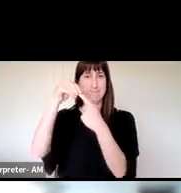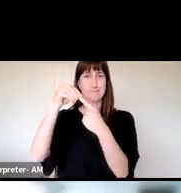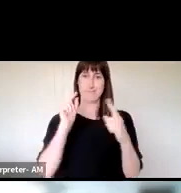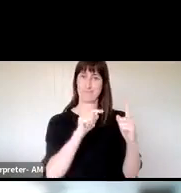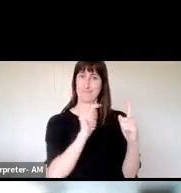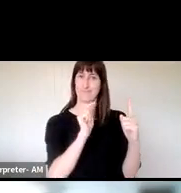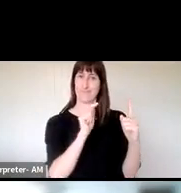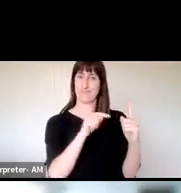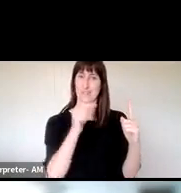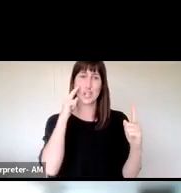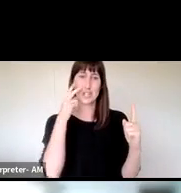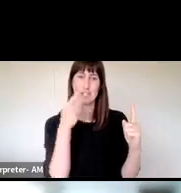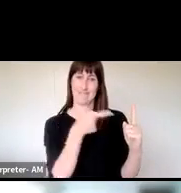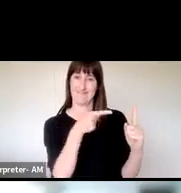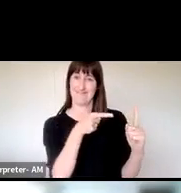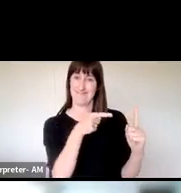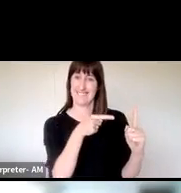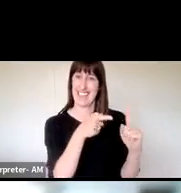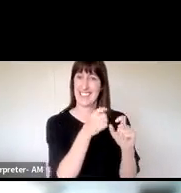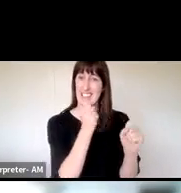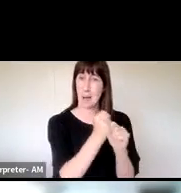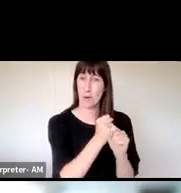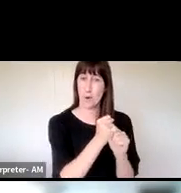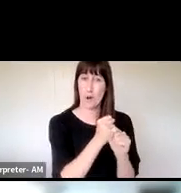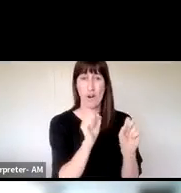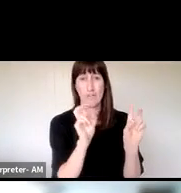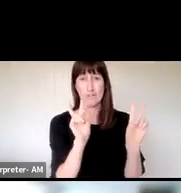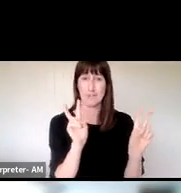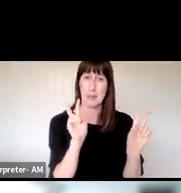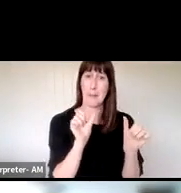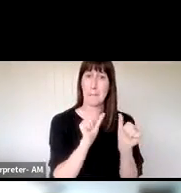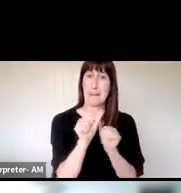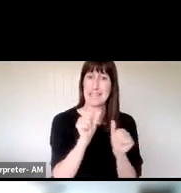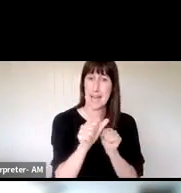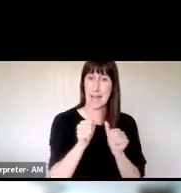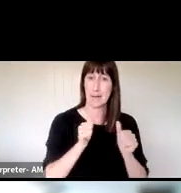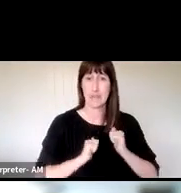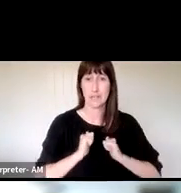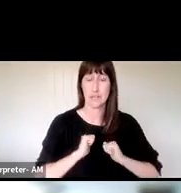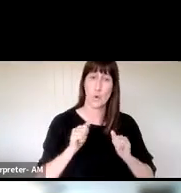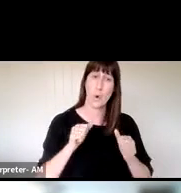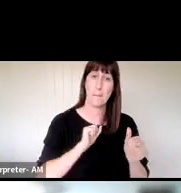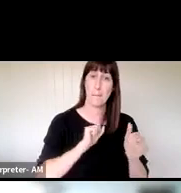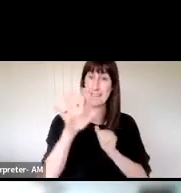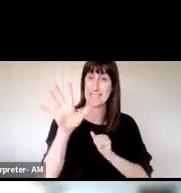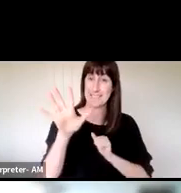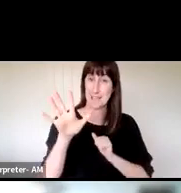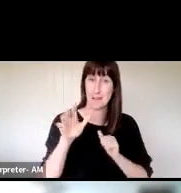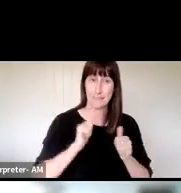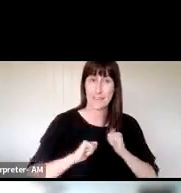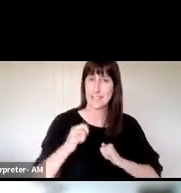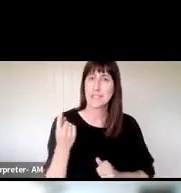better practice, if not best practice? Your organisation, maybe?